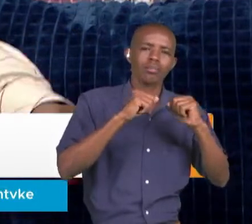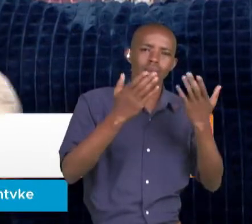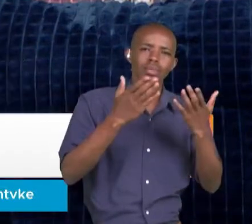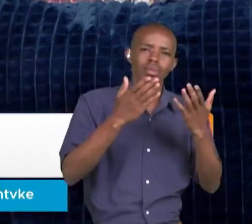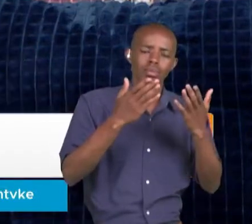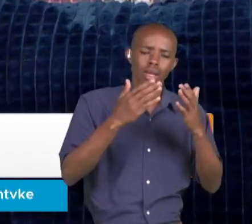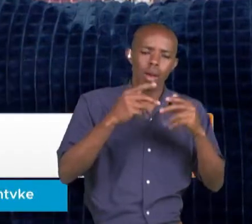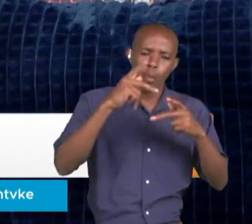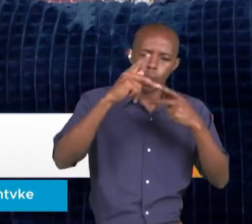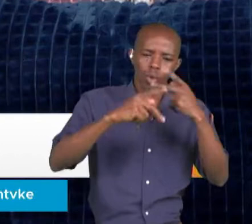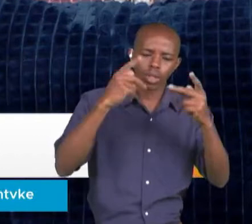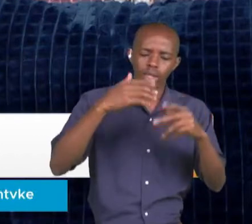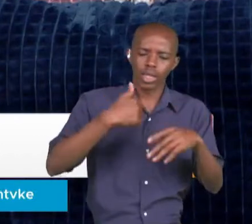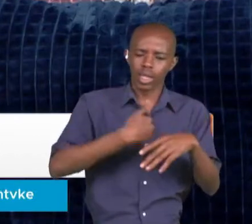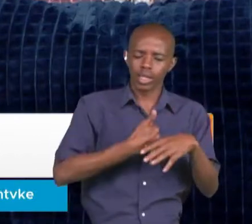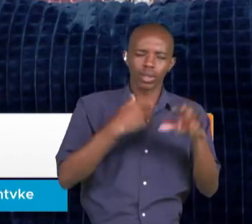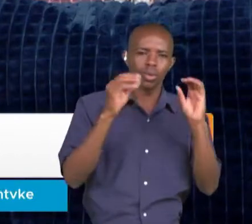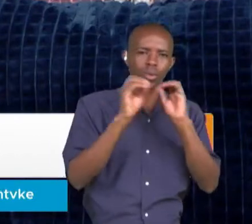the process. Mm-hmm. And,